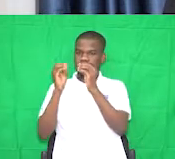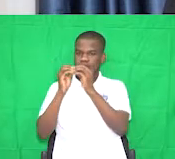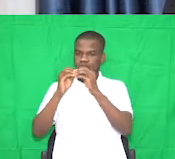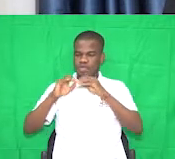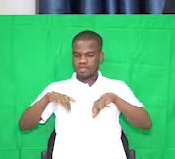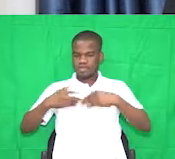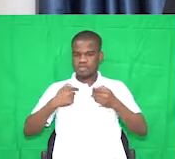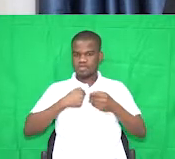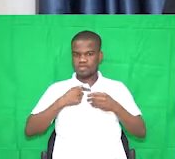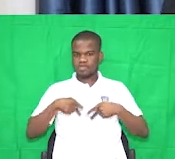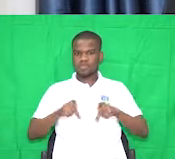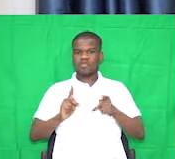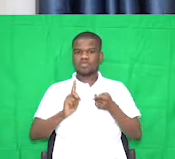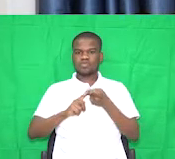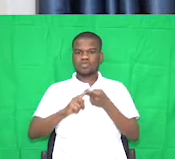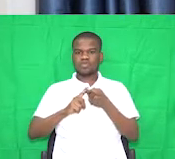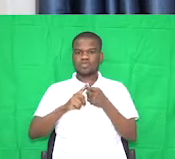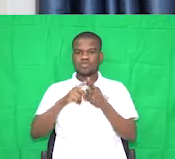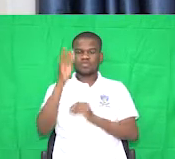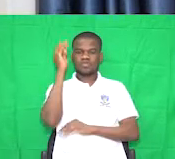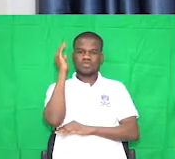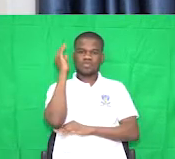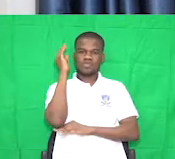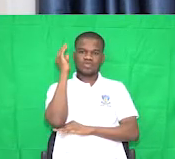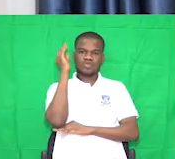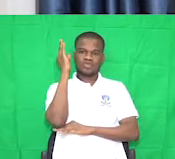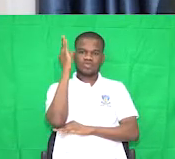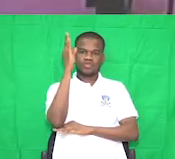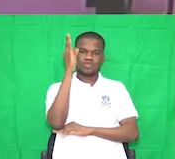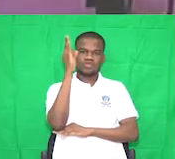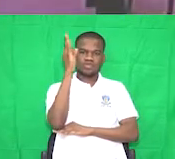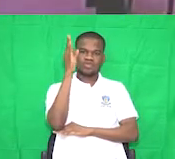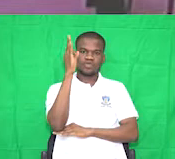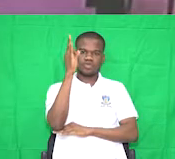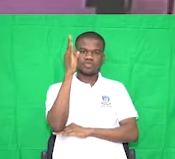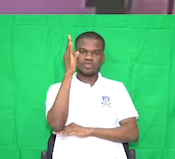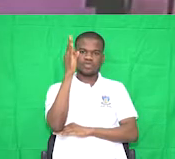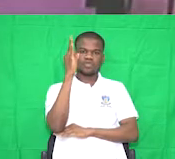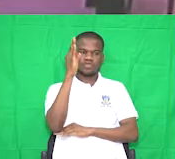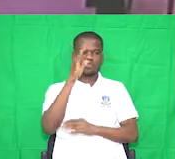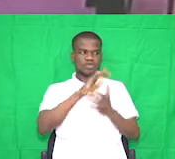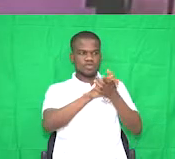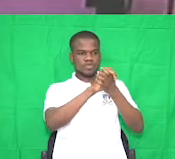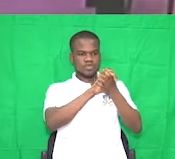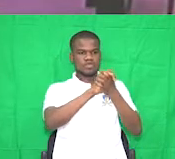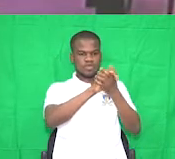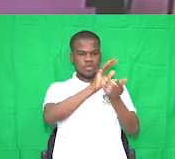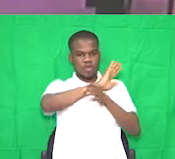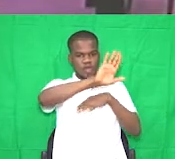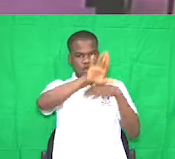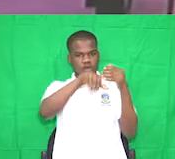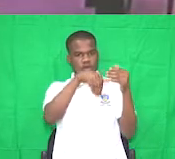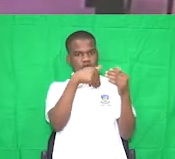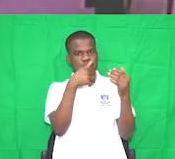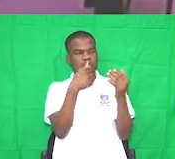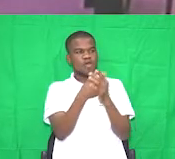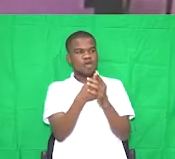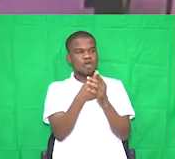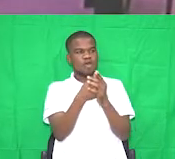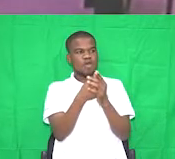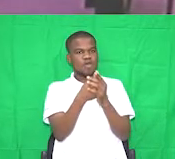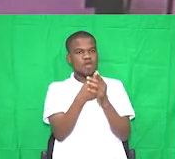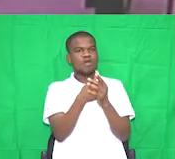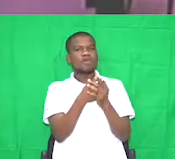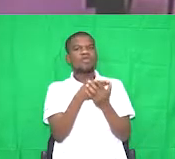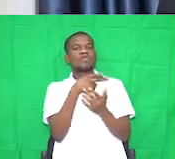role. Let me now congratulate the commissioners who for